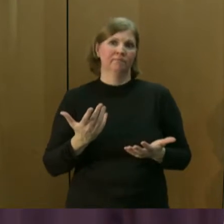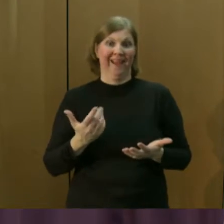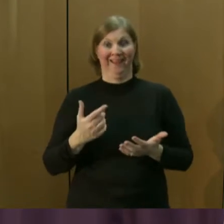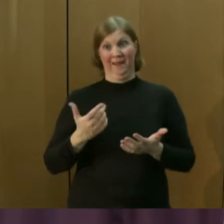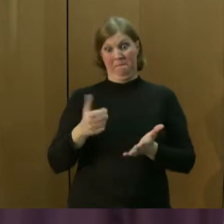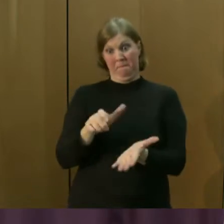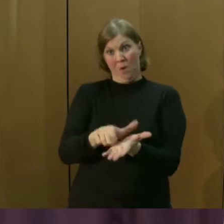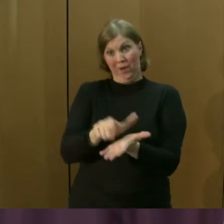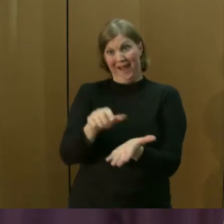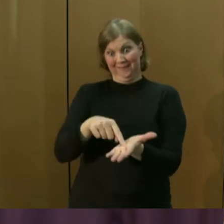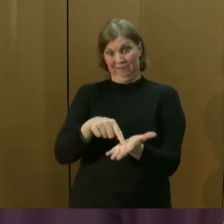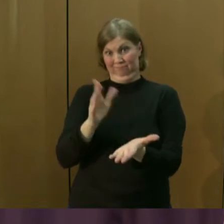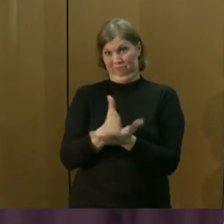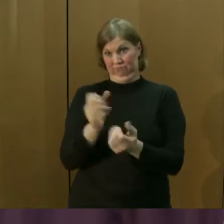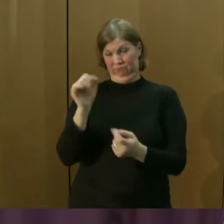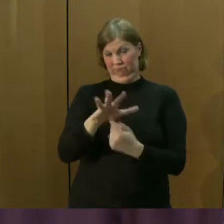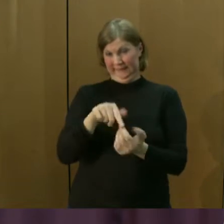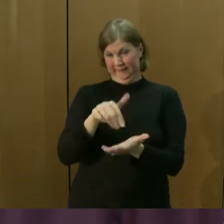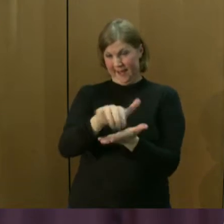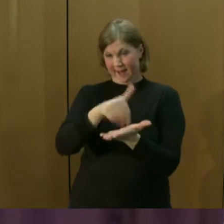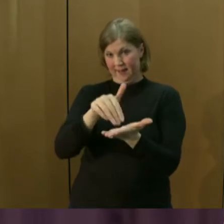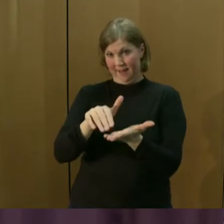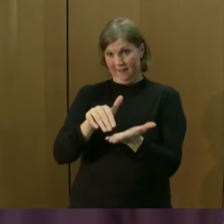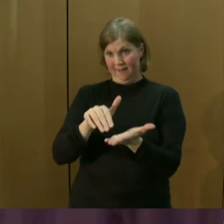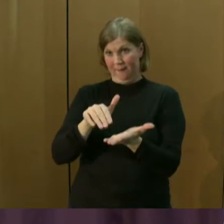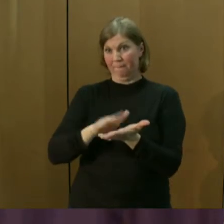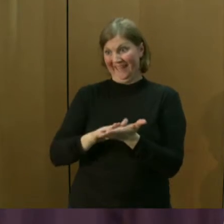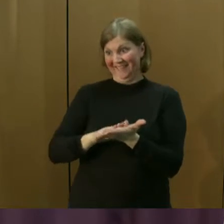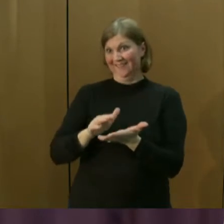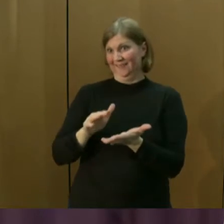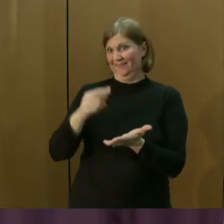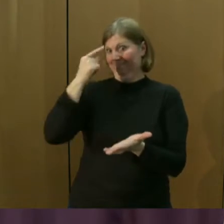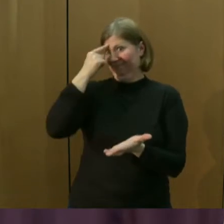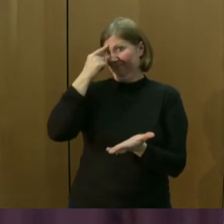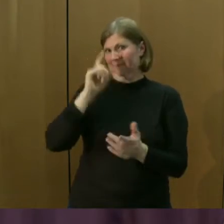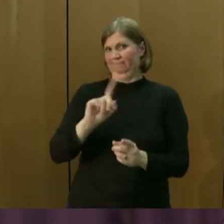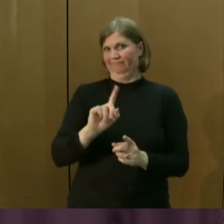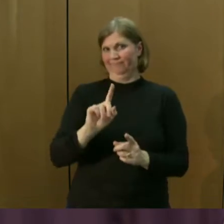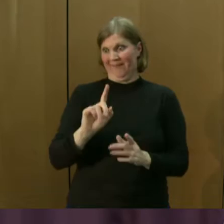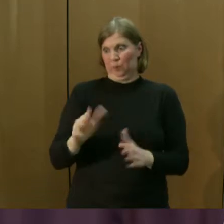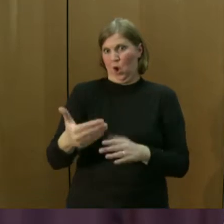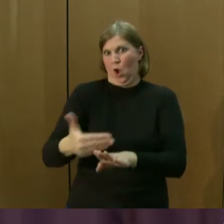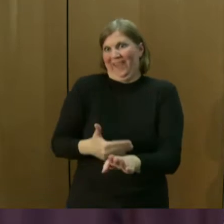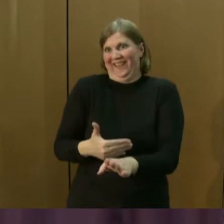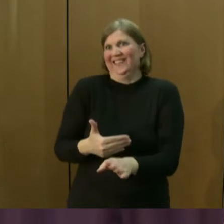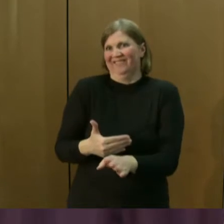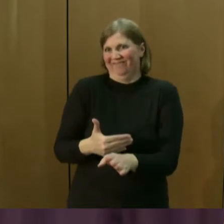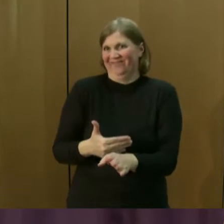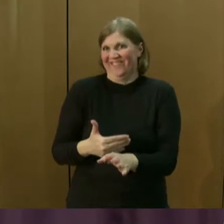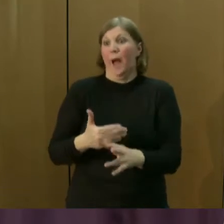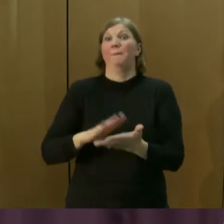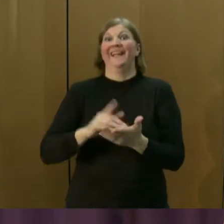deciding to come. And don't, as Kath said, just sort of wait till you get here and then think, well, actually, we've got the show, it's really brilliant, we're very proud of